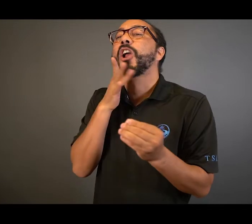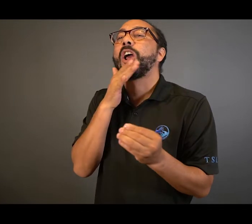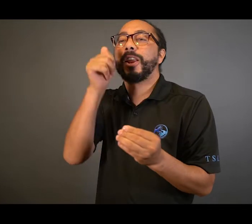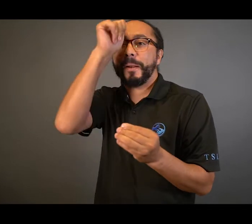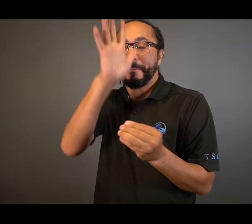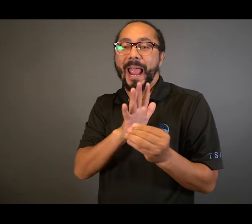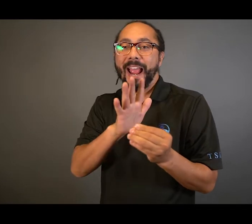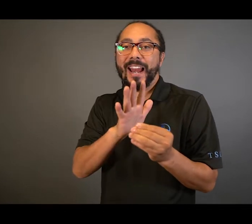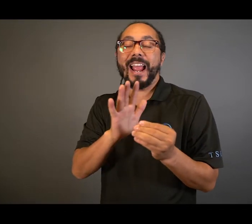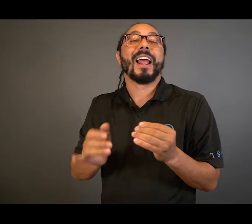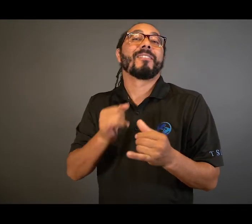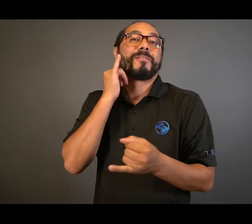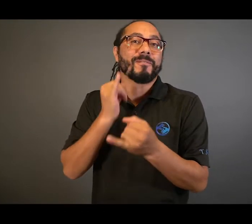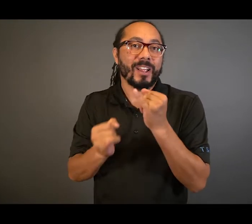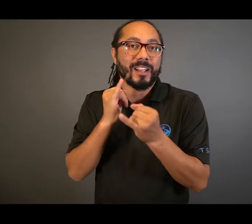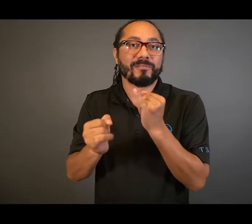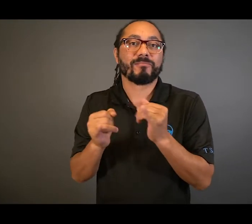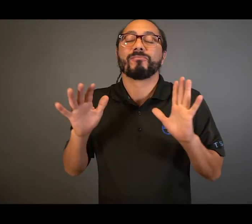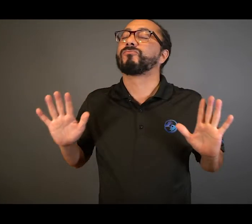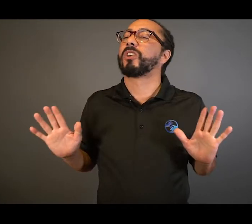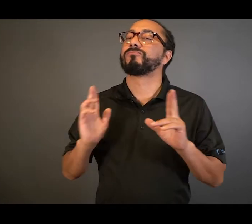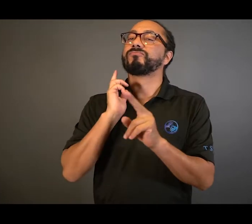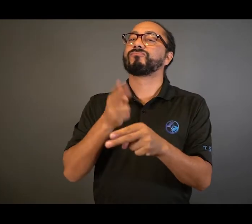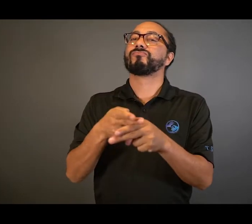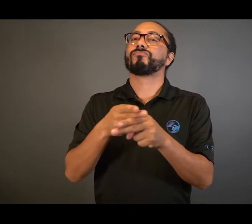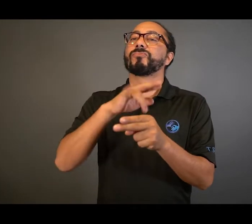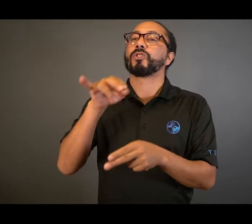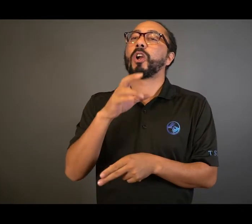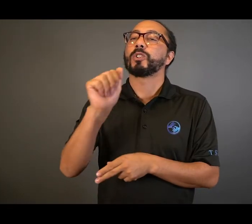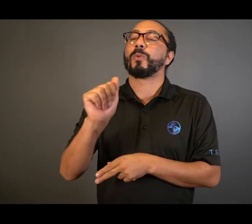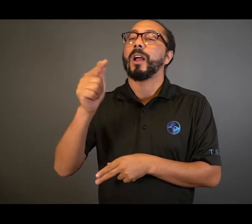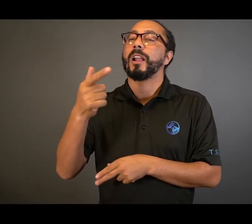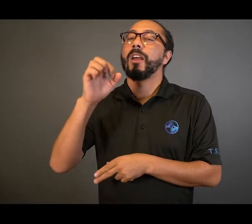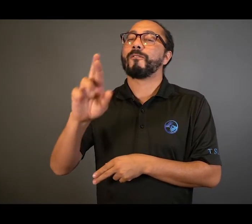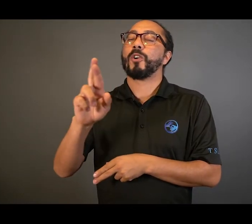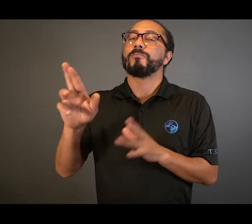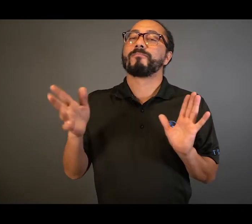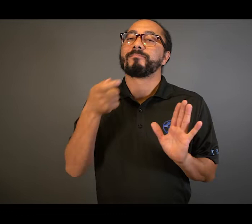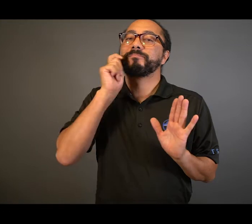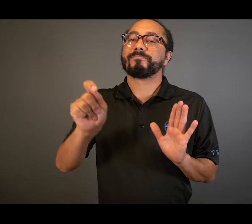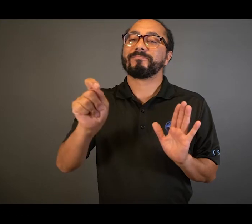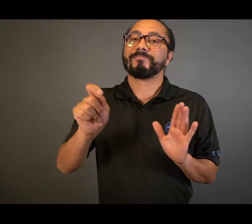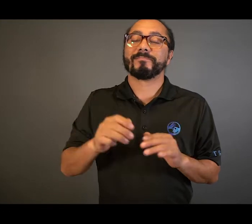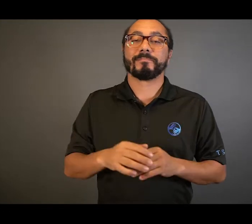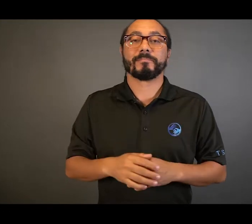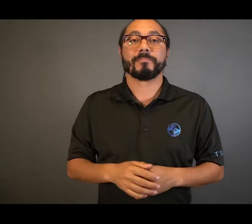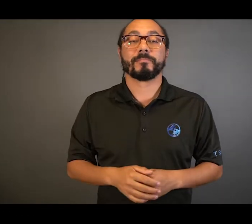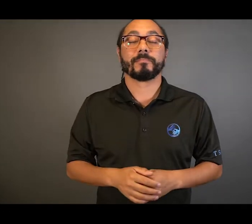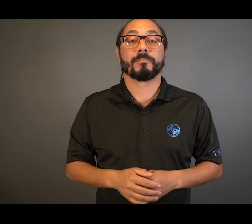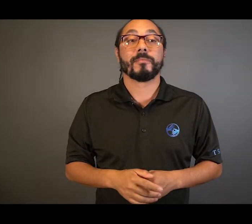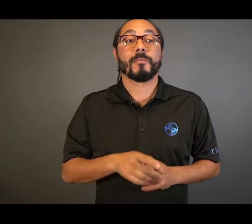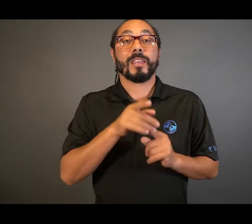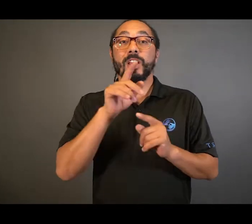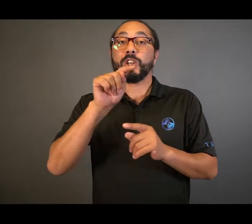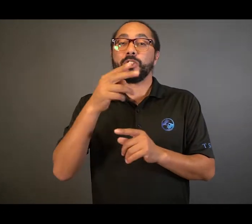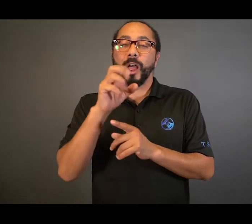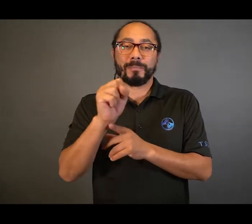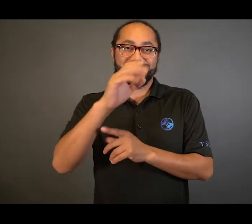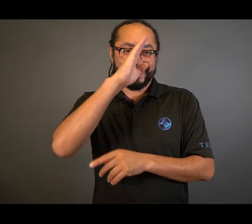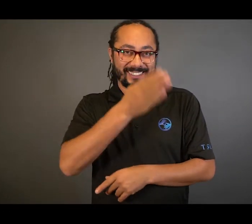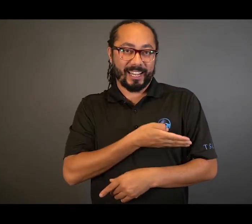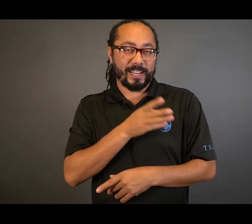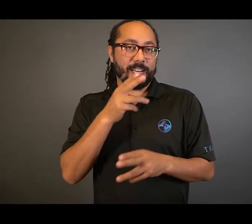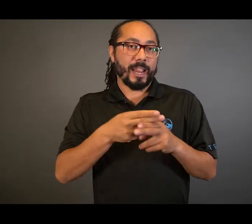Joshua Glover the Colored Man. And finally, simply, Joshua Glover. When Thomas's